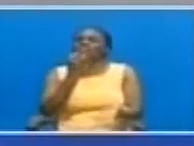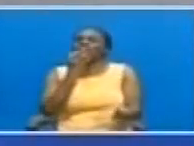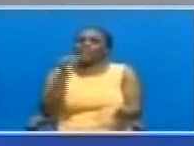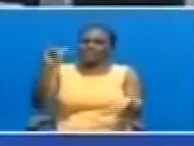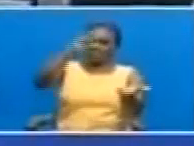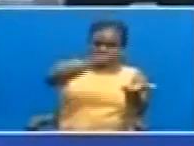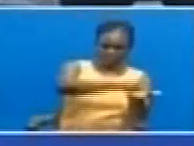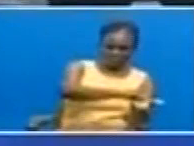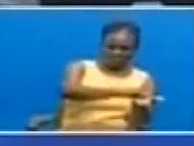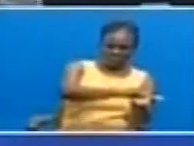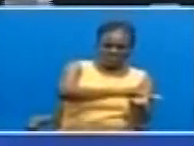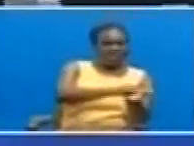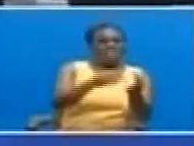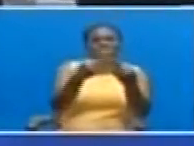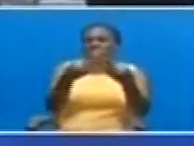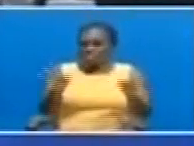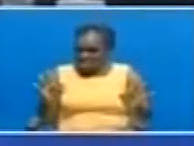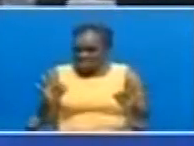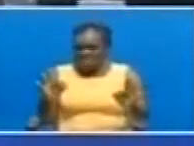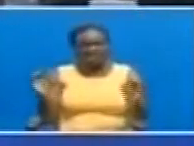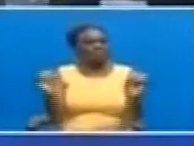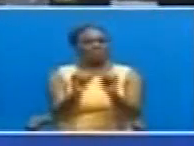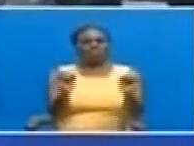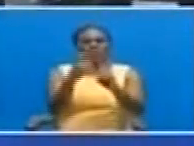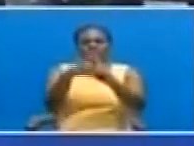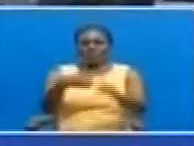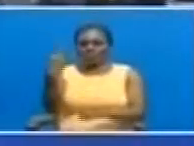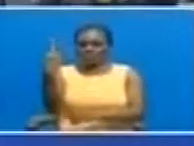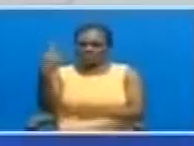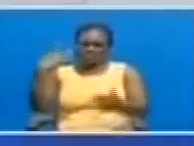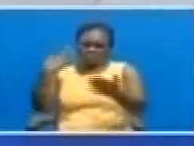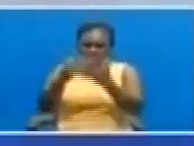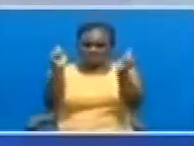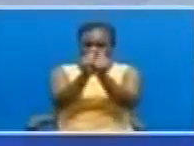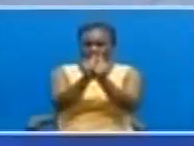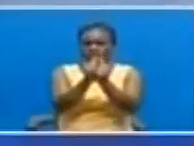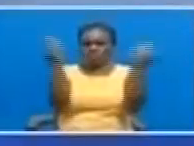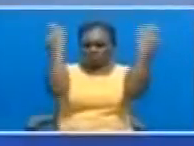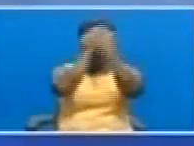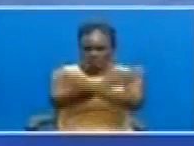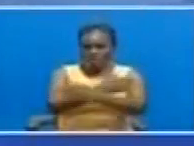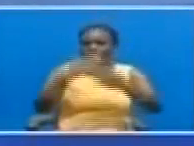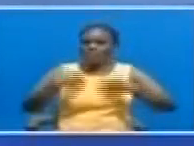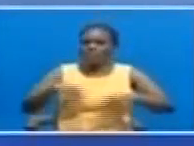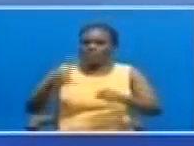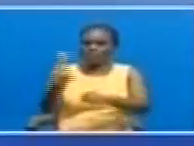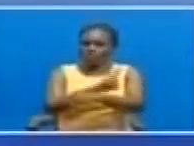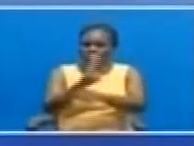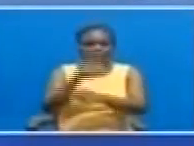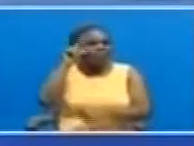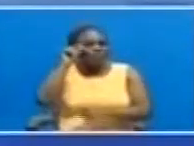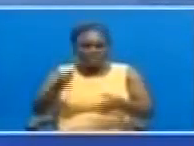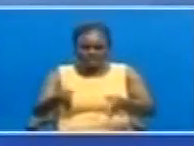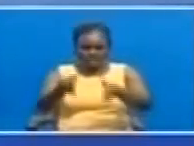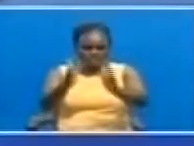International Airport will not be free for use from 3 p.m. till 10 p.m. Users of Mombasa Road from the JKIA